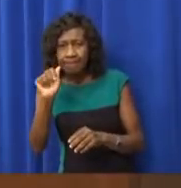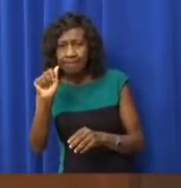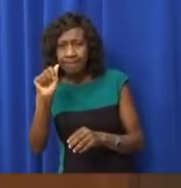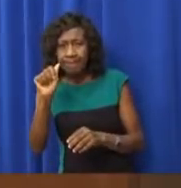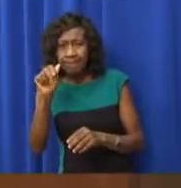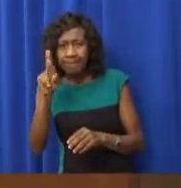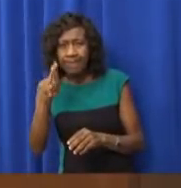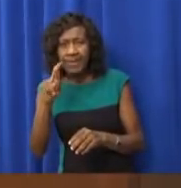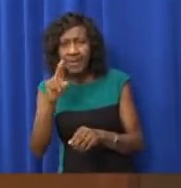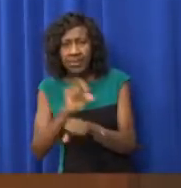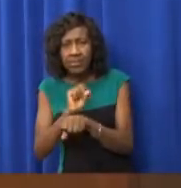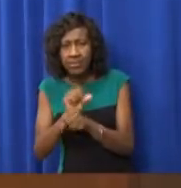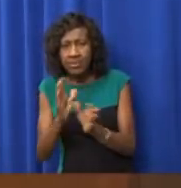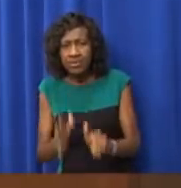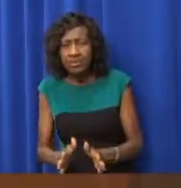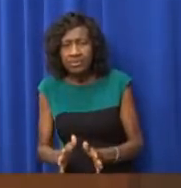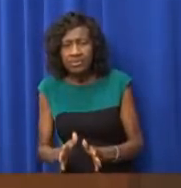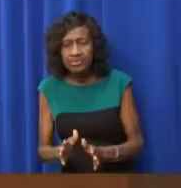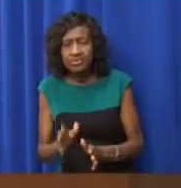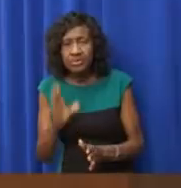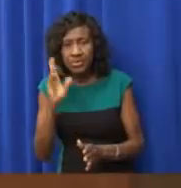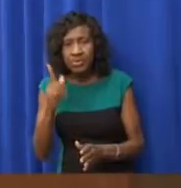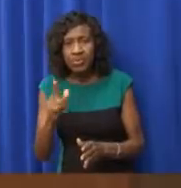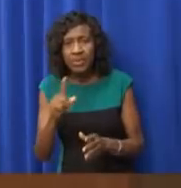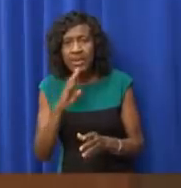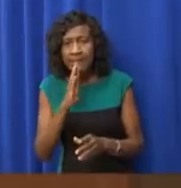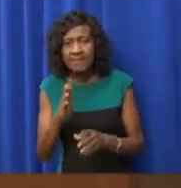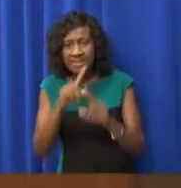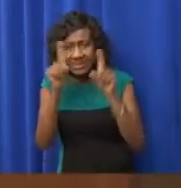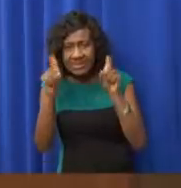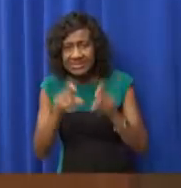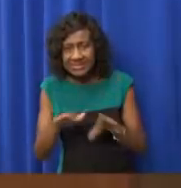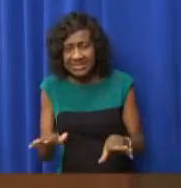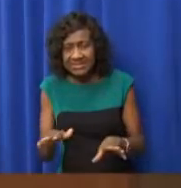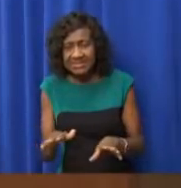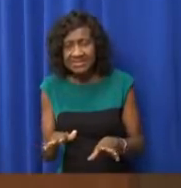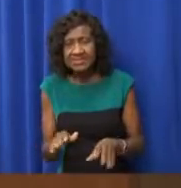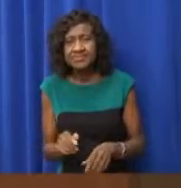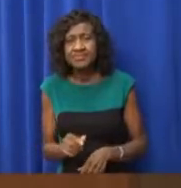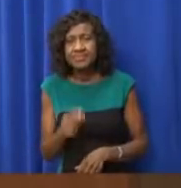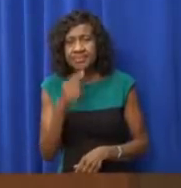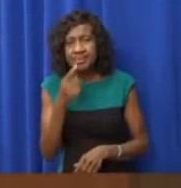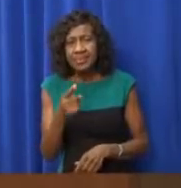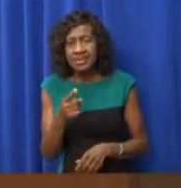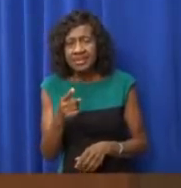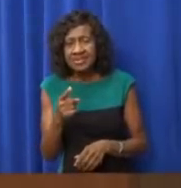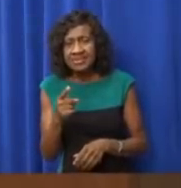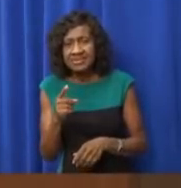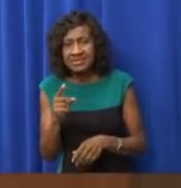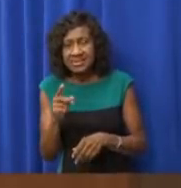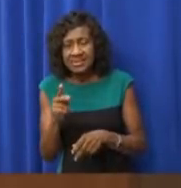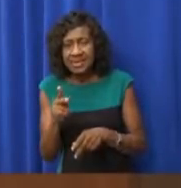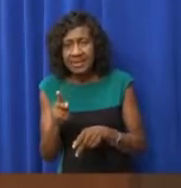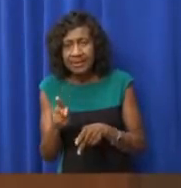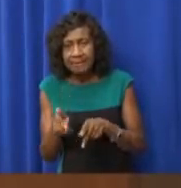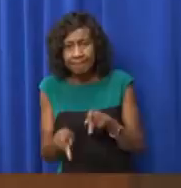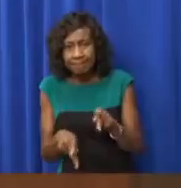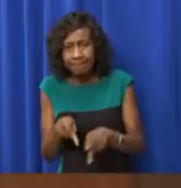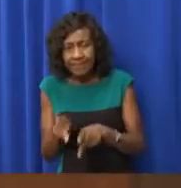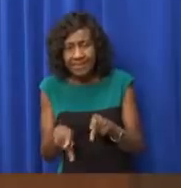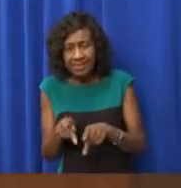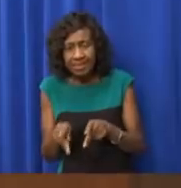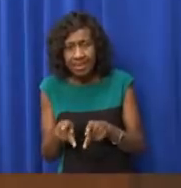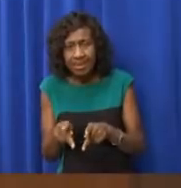The rest of the establishments that have been open and serving us all the while during the lockdown have been part of that screening program, and that's now